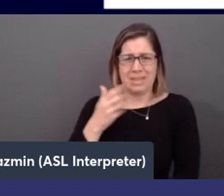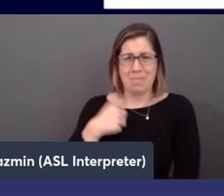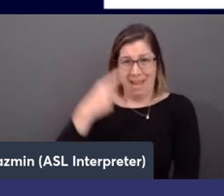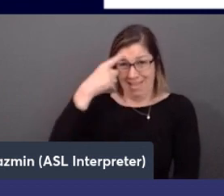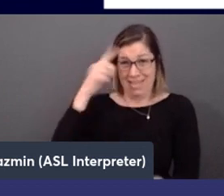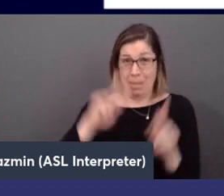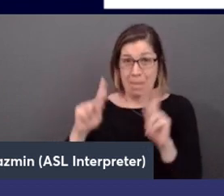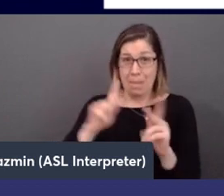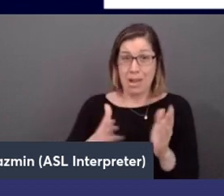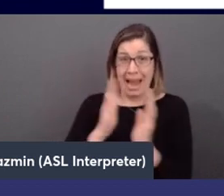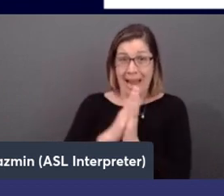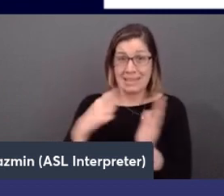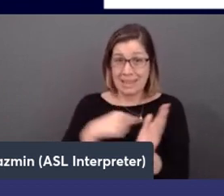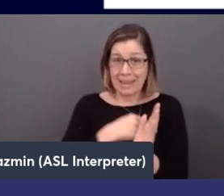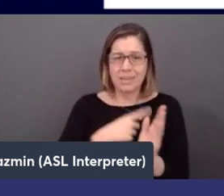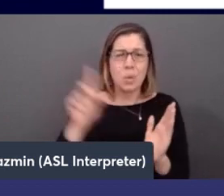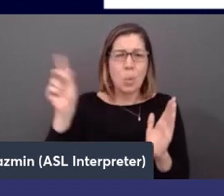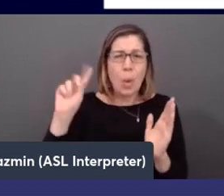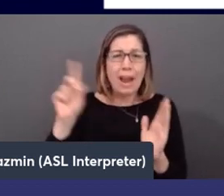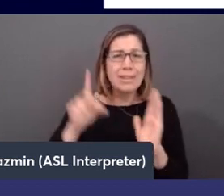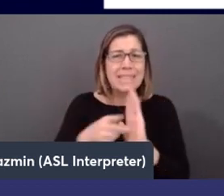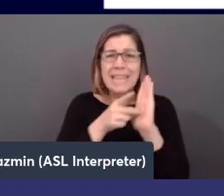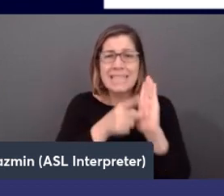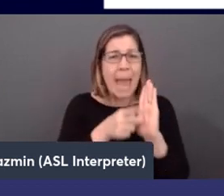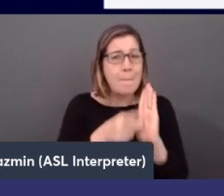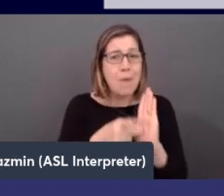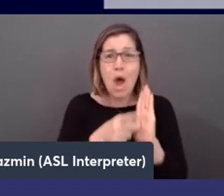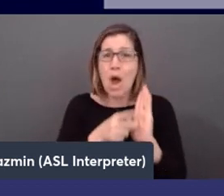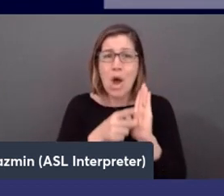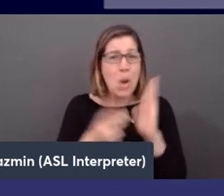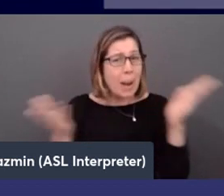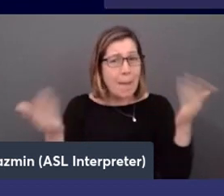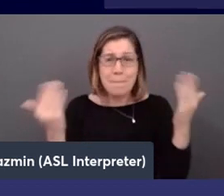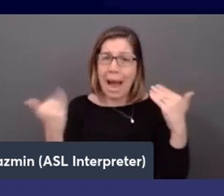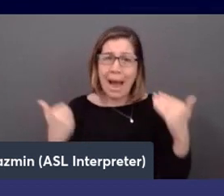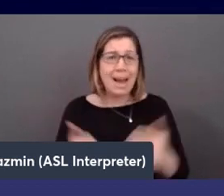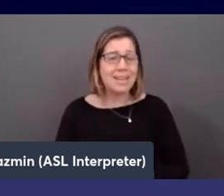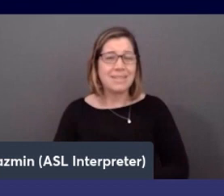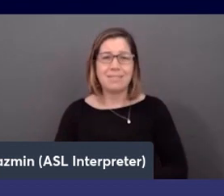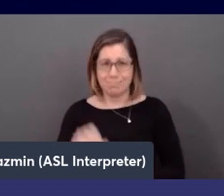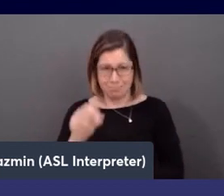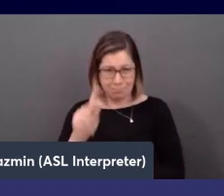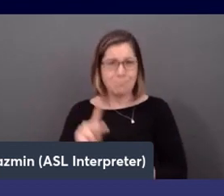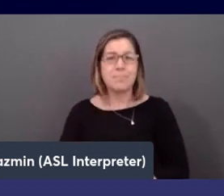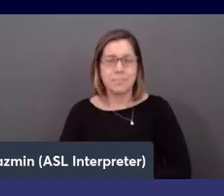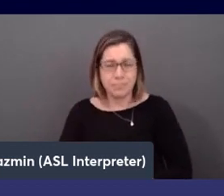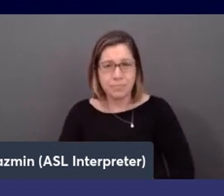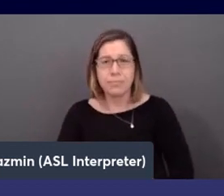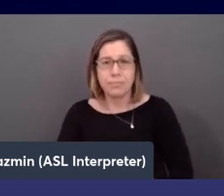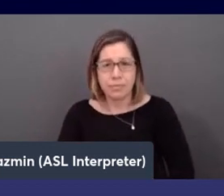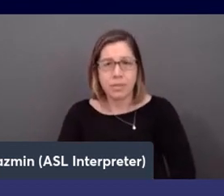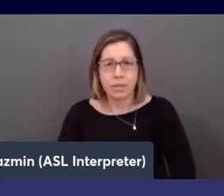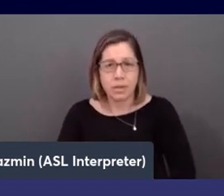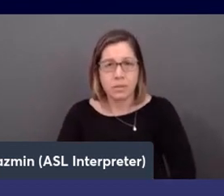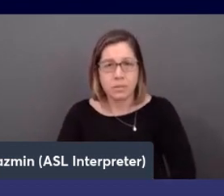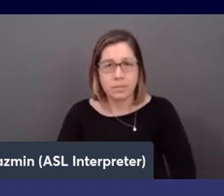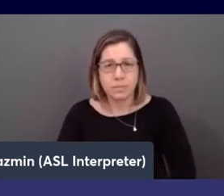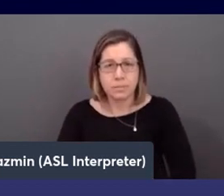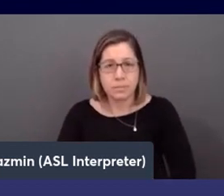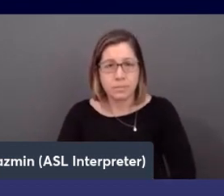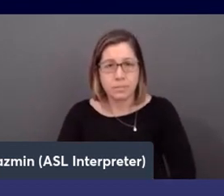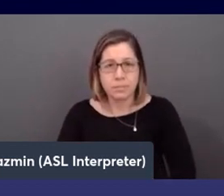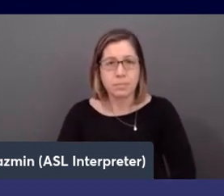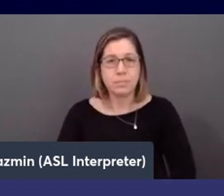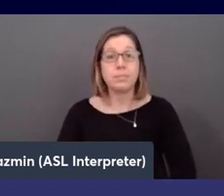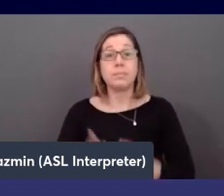asking us in the comments, where's the demo? Let's hop in. Oh, okay. So let me just really quickly